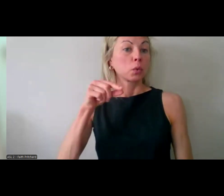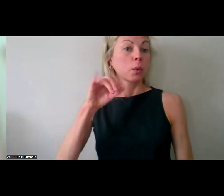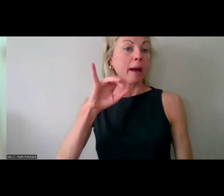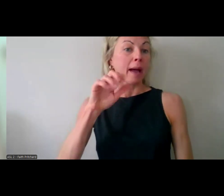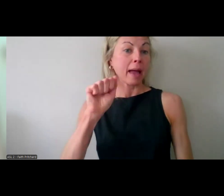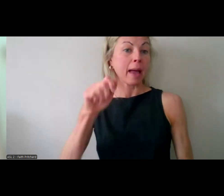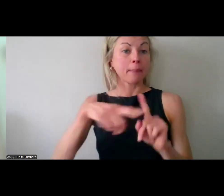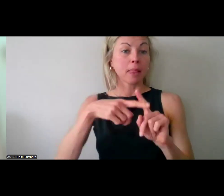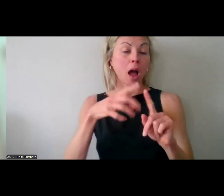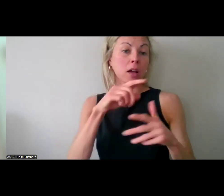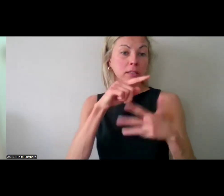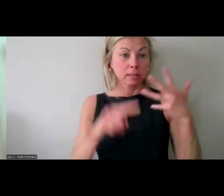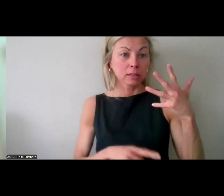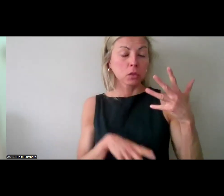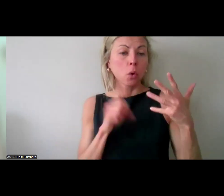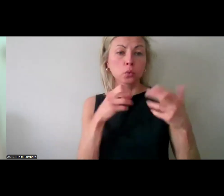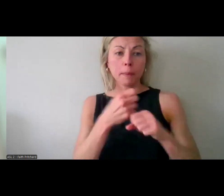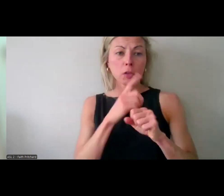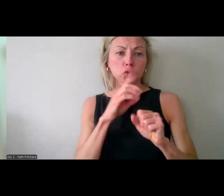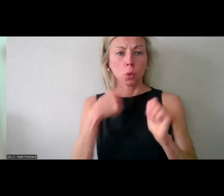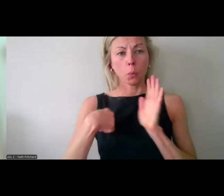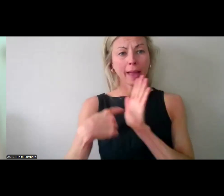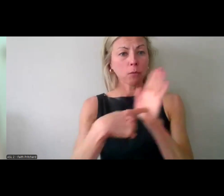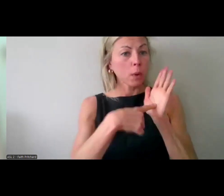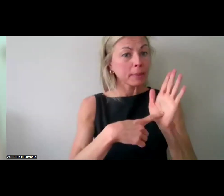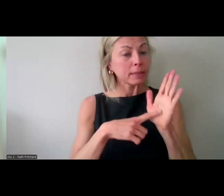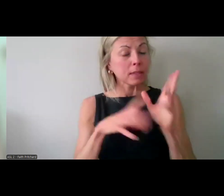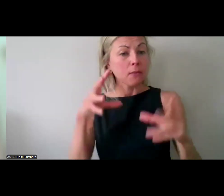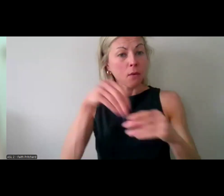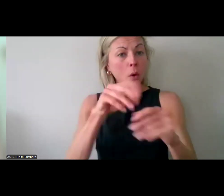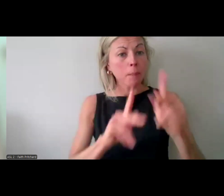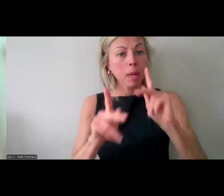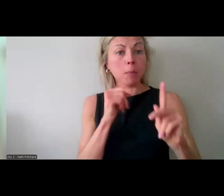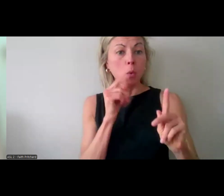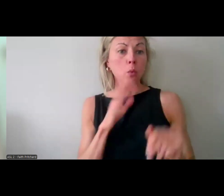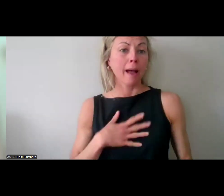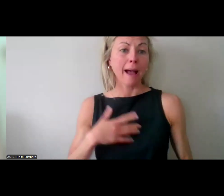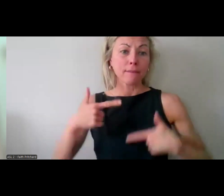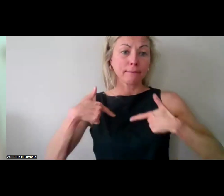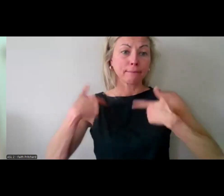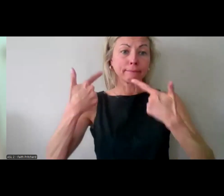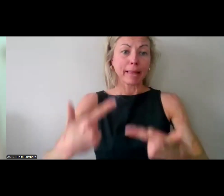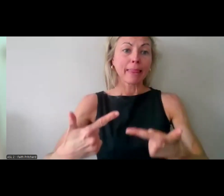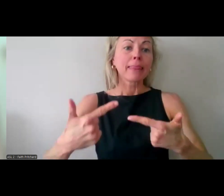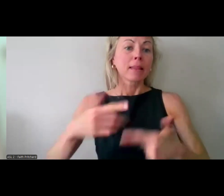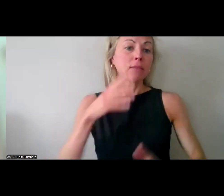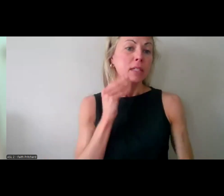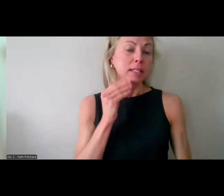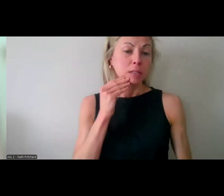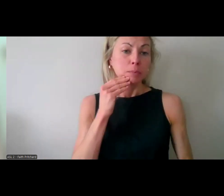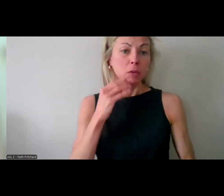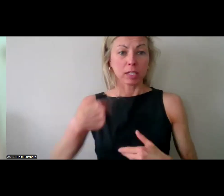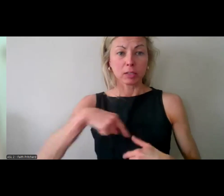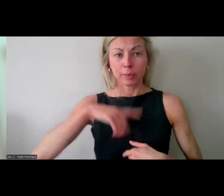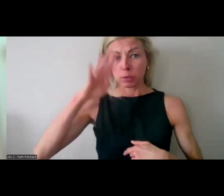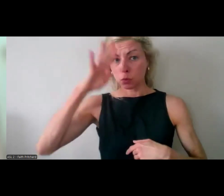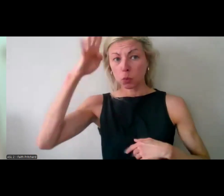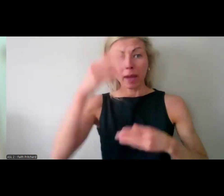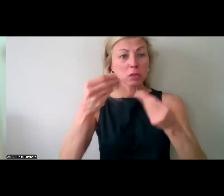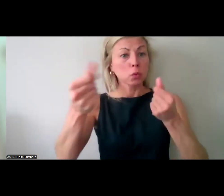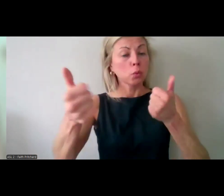And ensuring representation and really engaging people with lived experience in creating solutions is essential